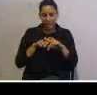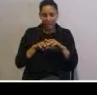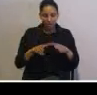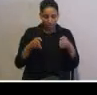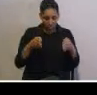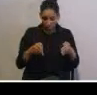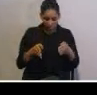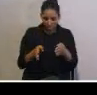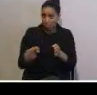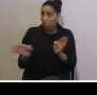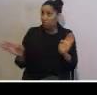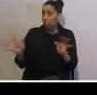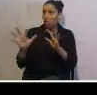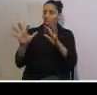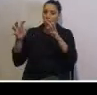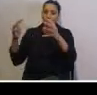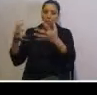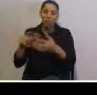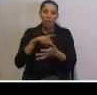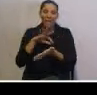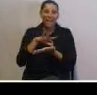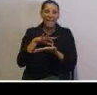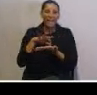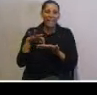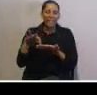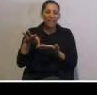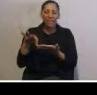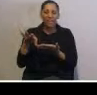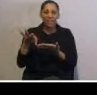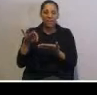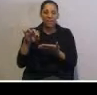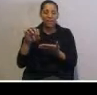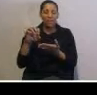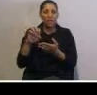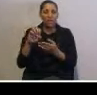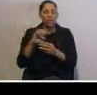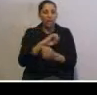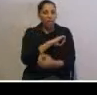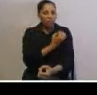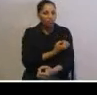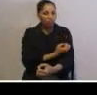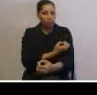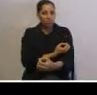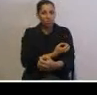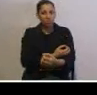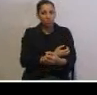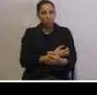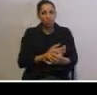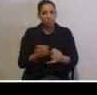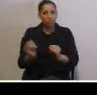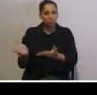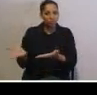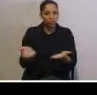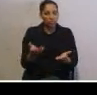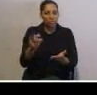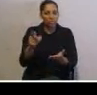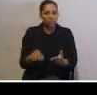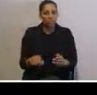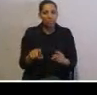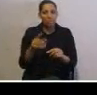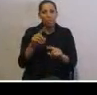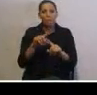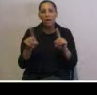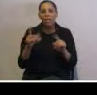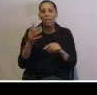to introduce clean energy and all these other sources of energy. But there is a bit of a dilemma about